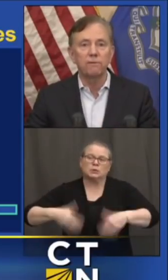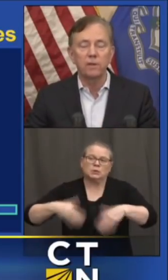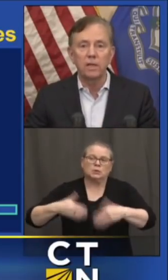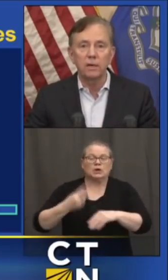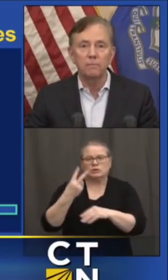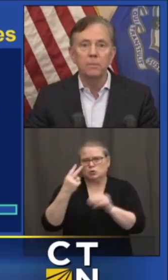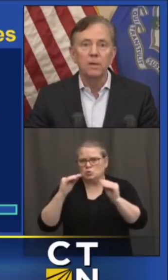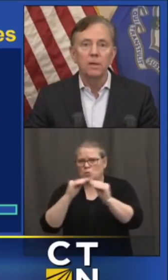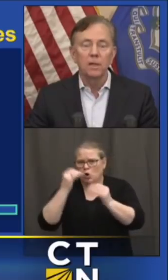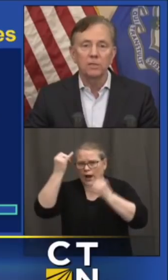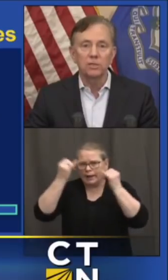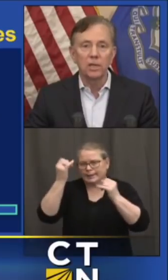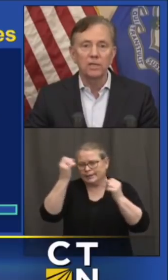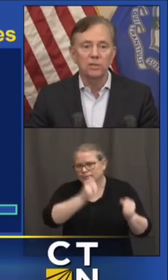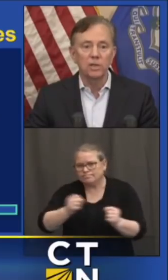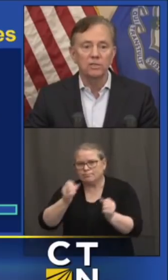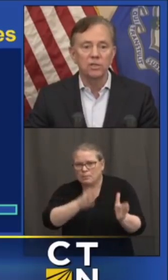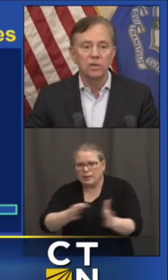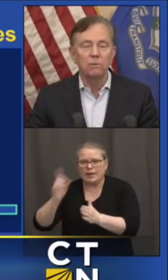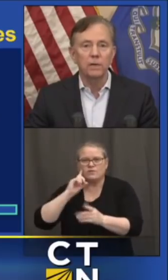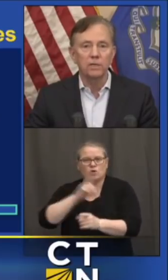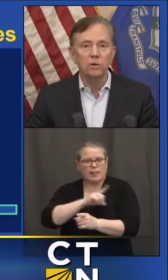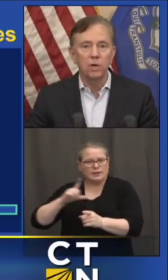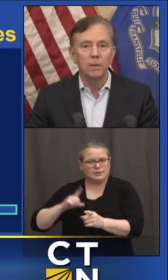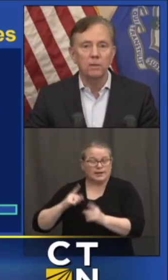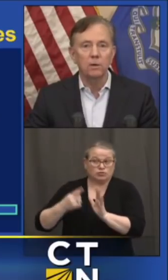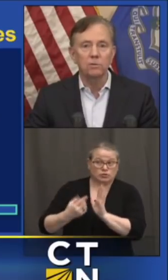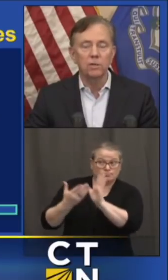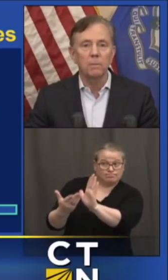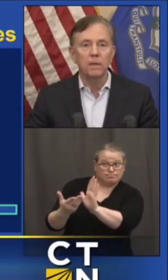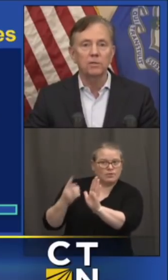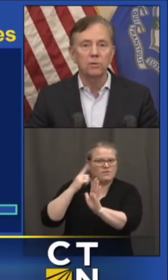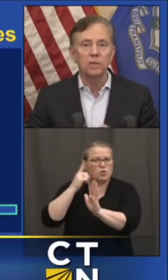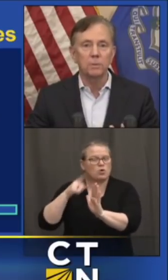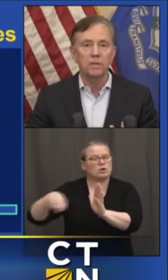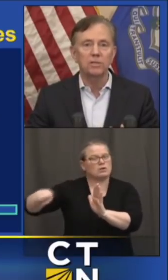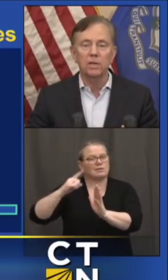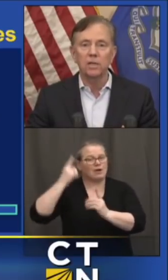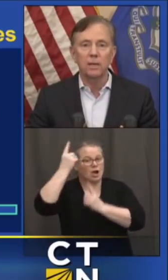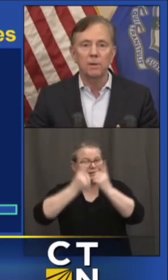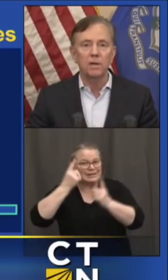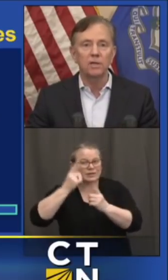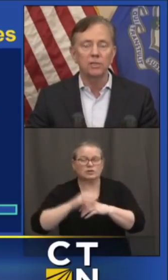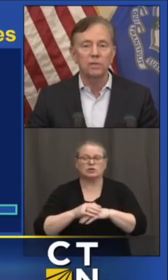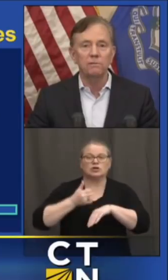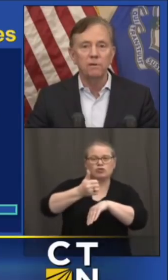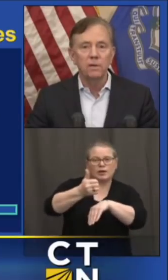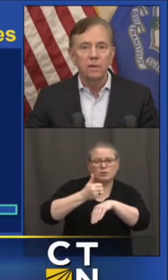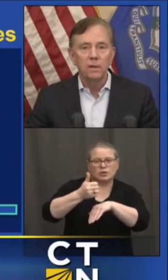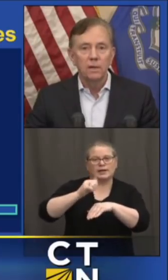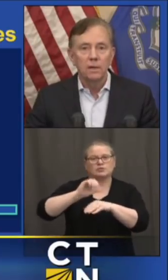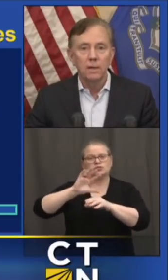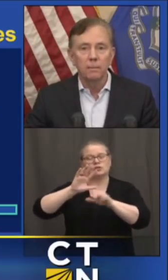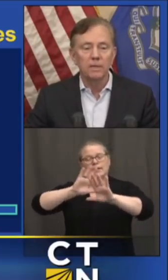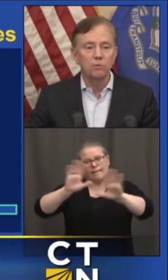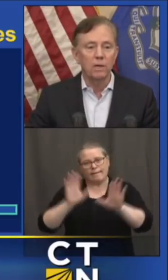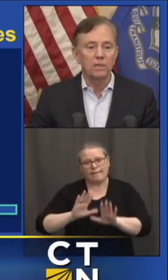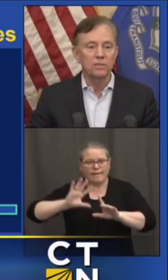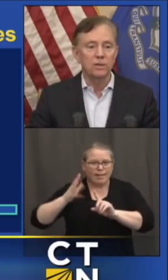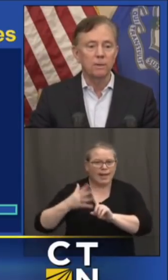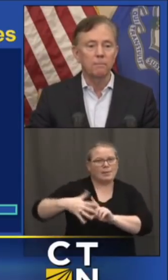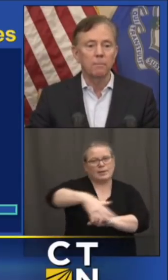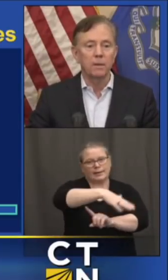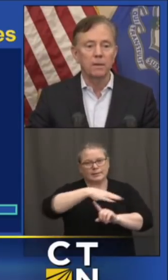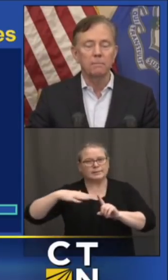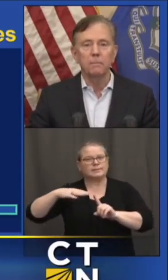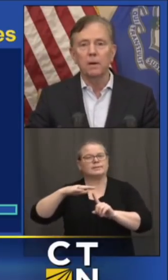strategies for the legislature to consider. We can talk about those in a minute. Transportation Climate Initiative, as well